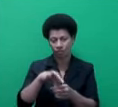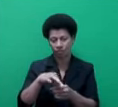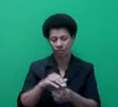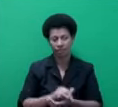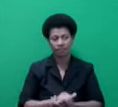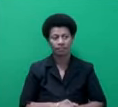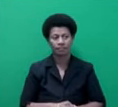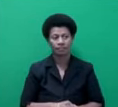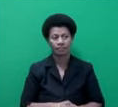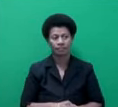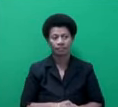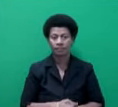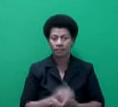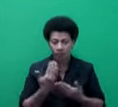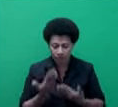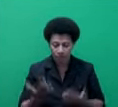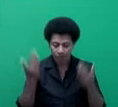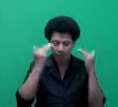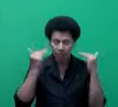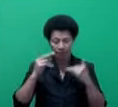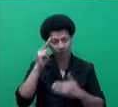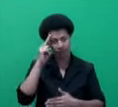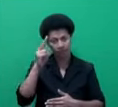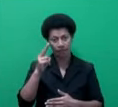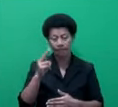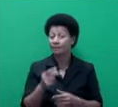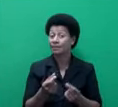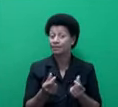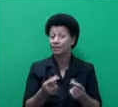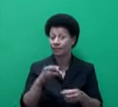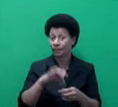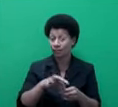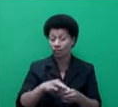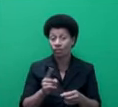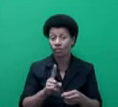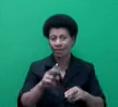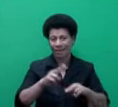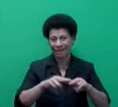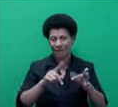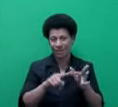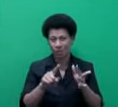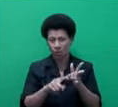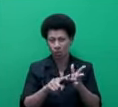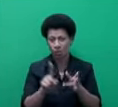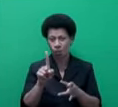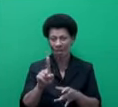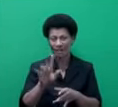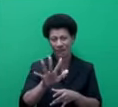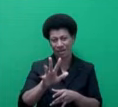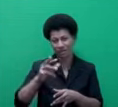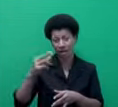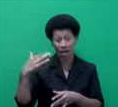Speaker, sir, to make it easier for votes, the FEO actually had launched the 1-500 call center